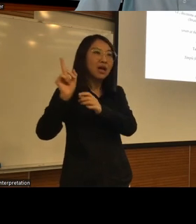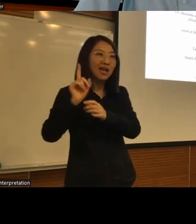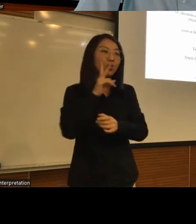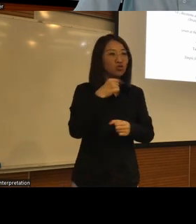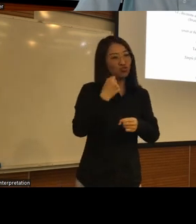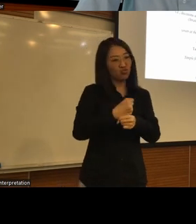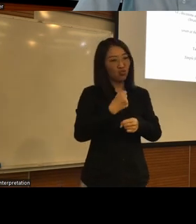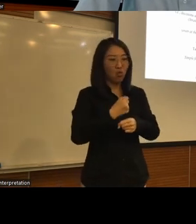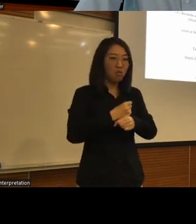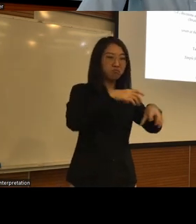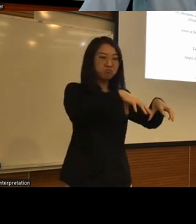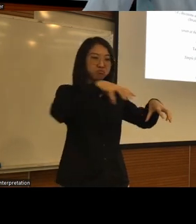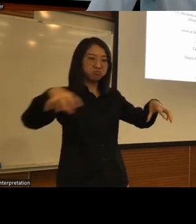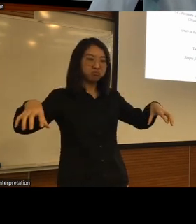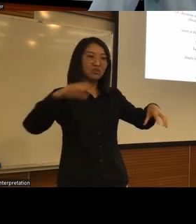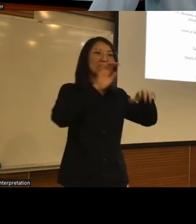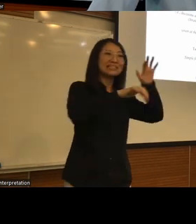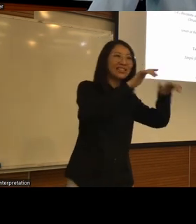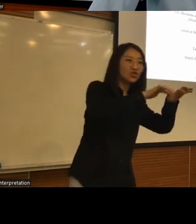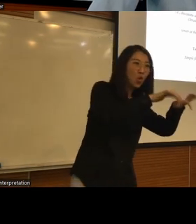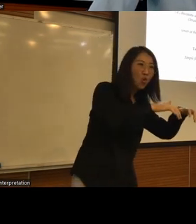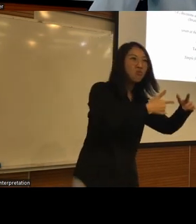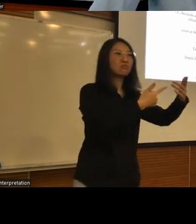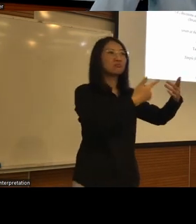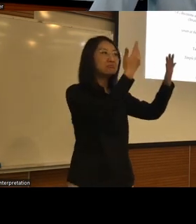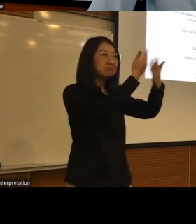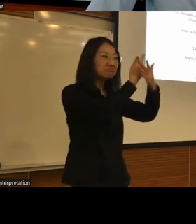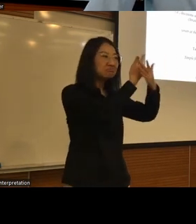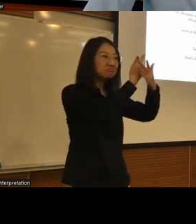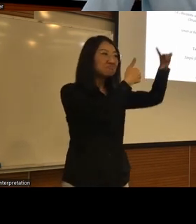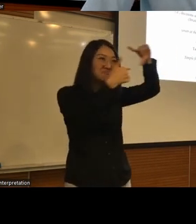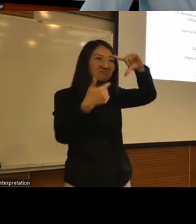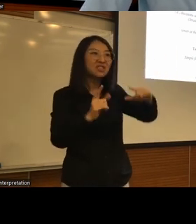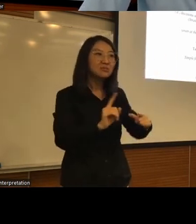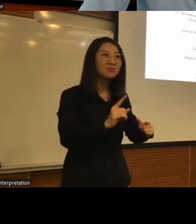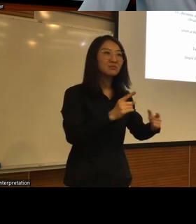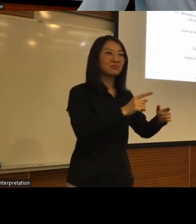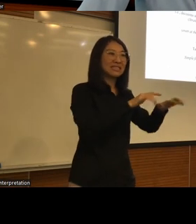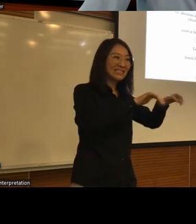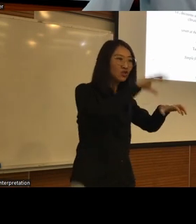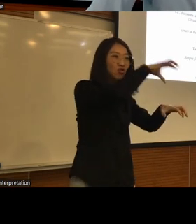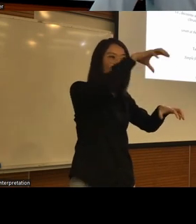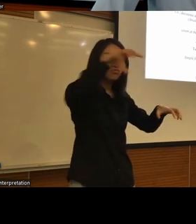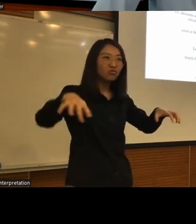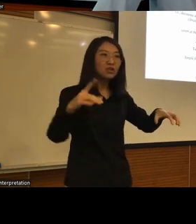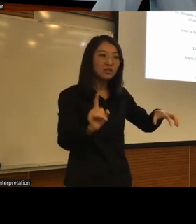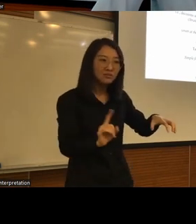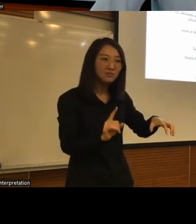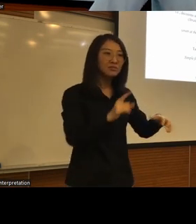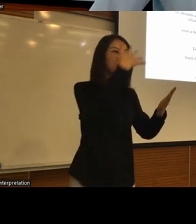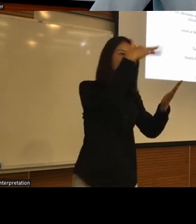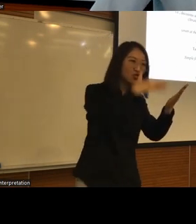space with new technology. Yes, physical management of documents is part of the